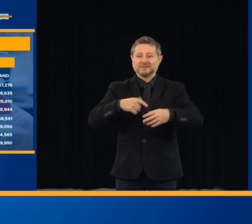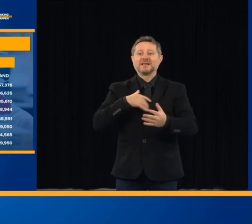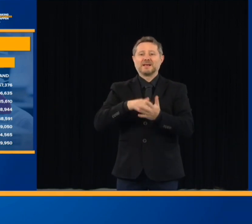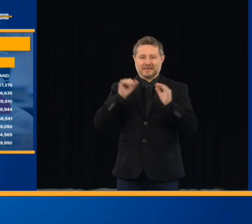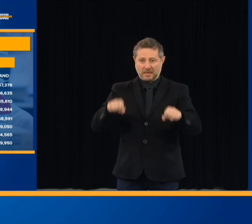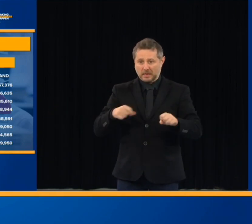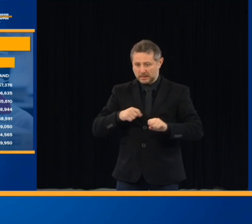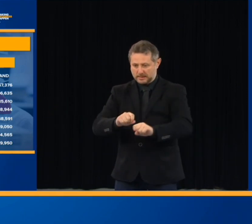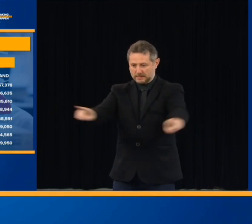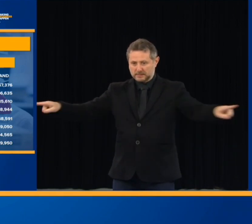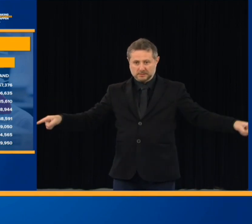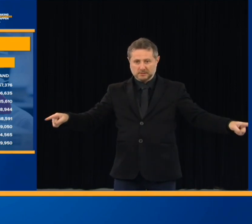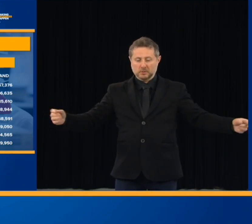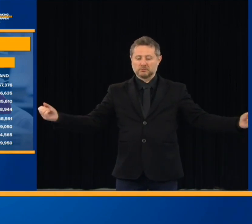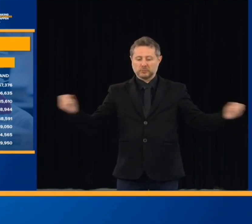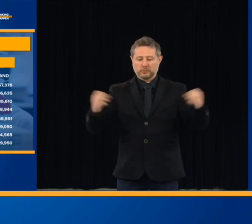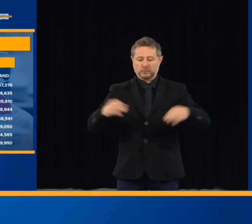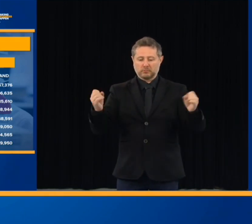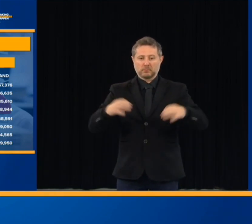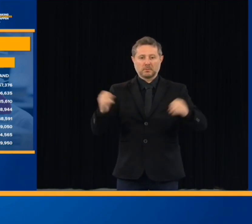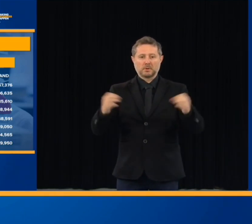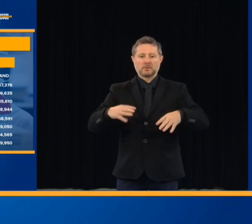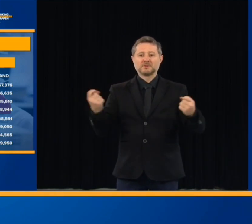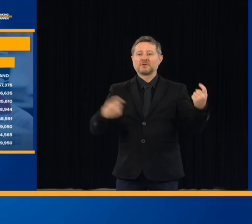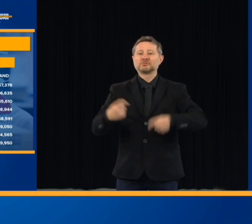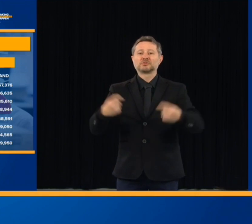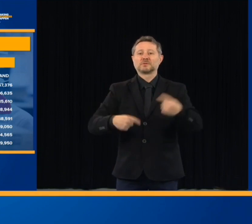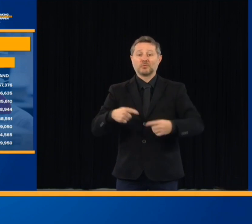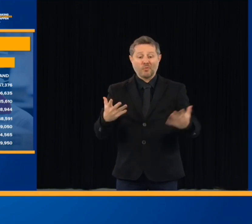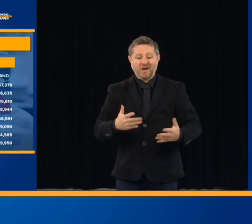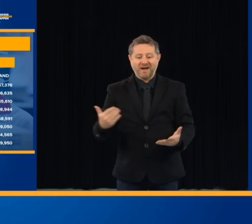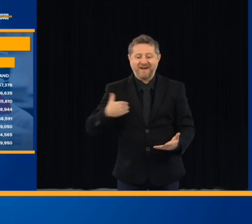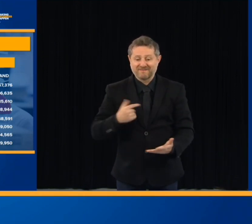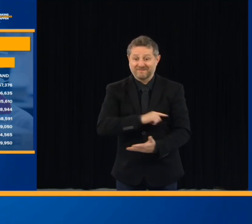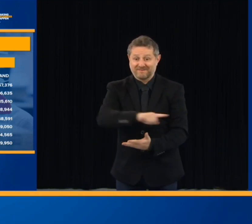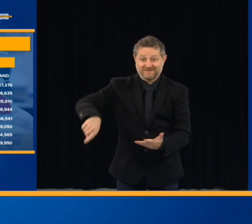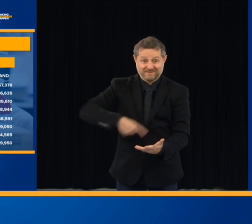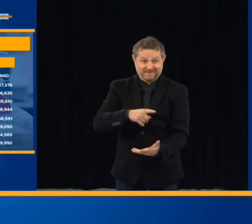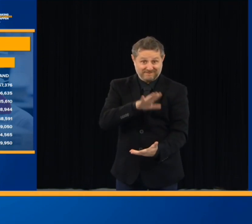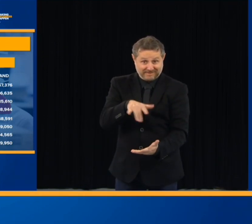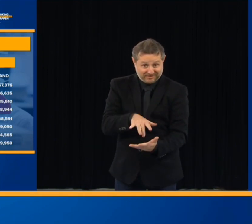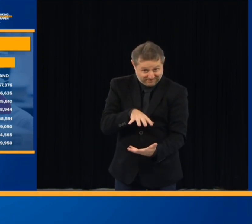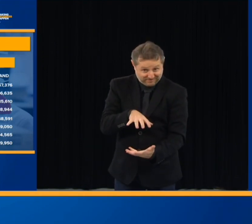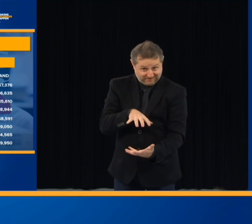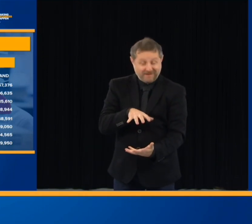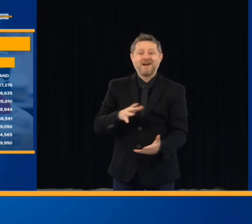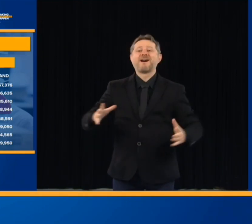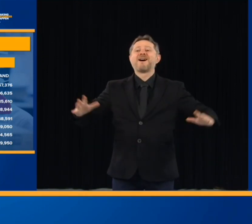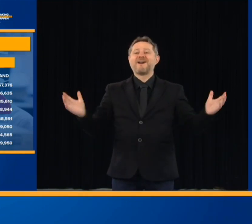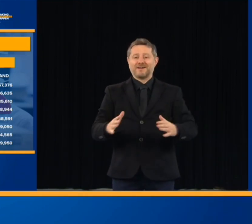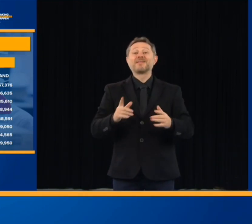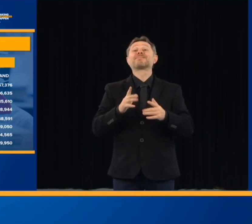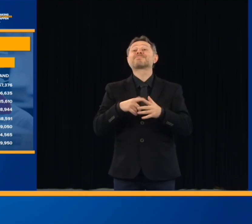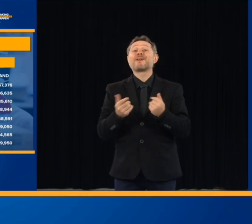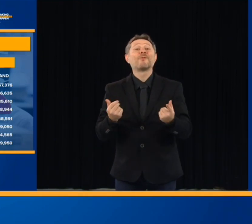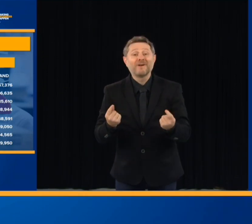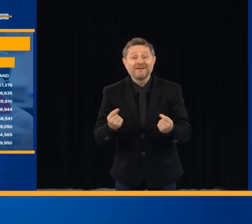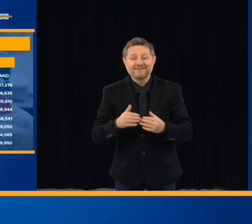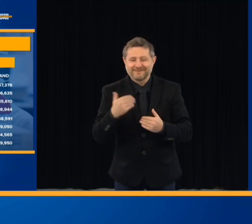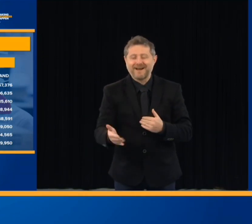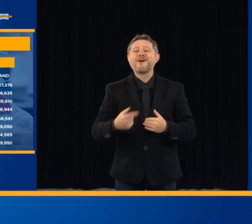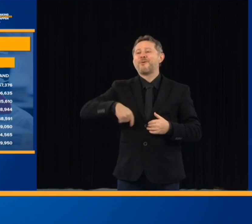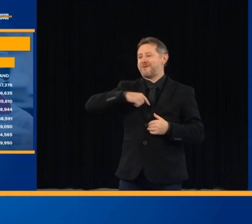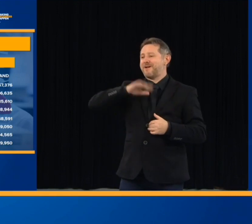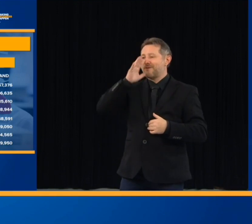hospitals to contribute what they have to that central stockpile, and then we will disperse on